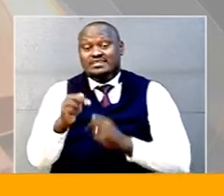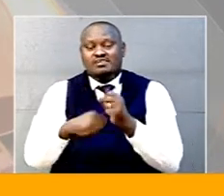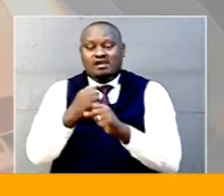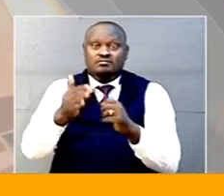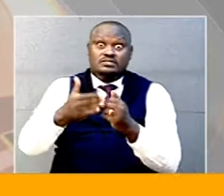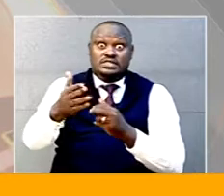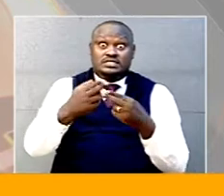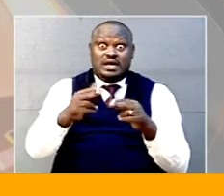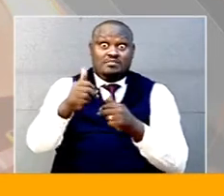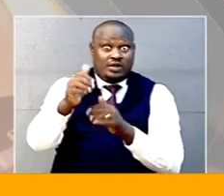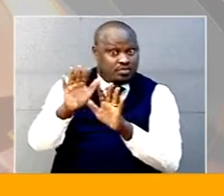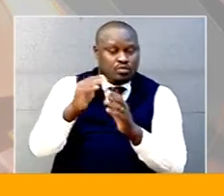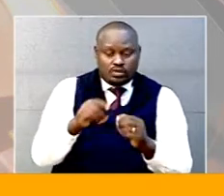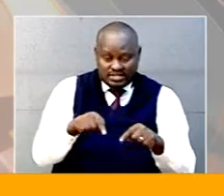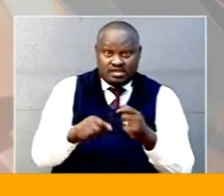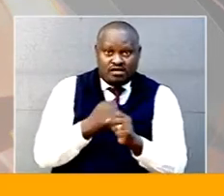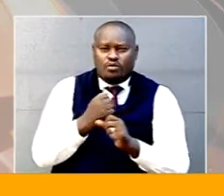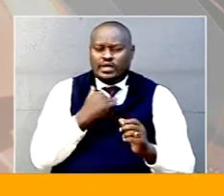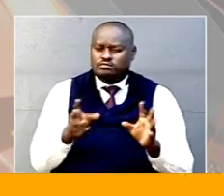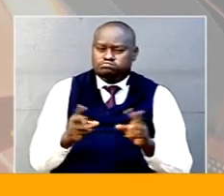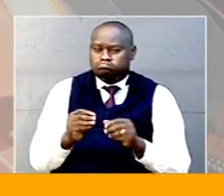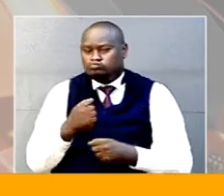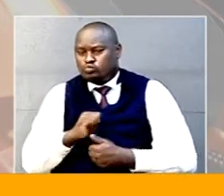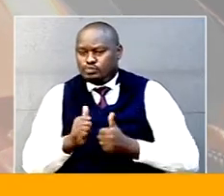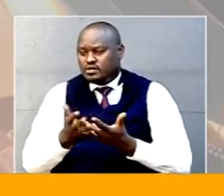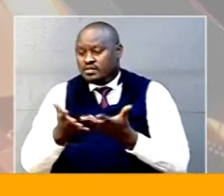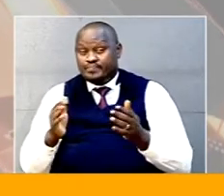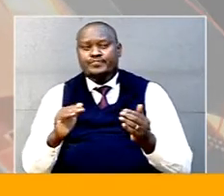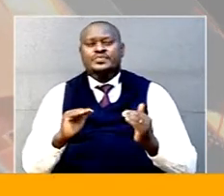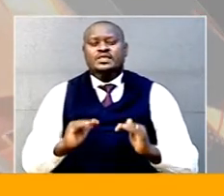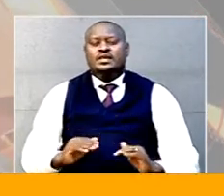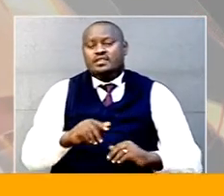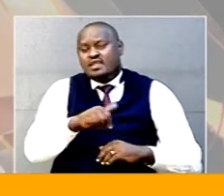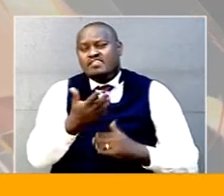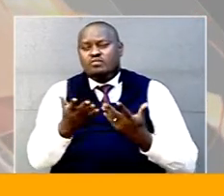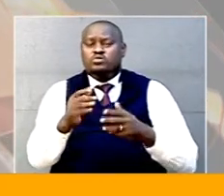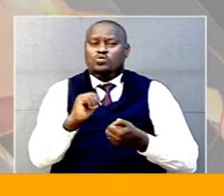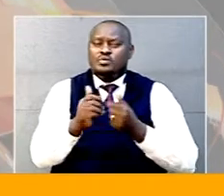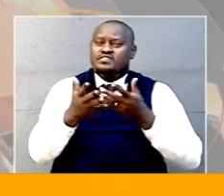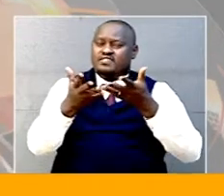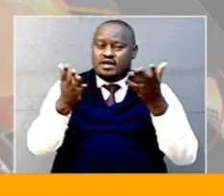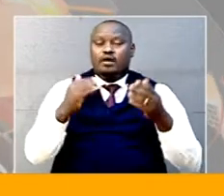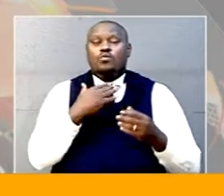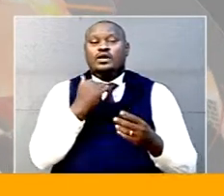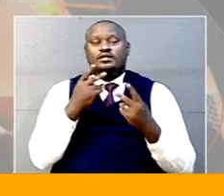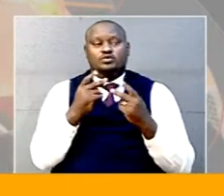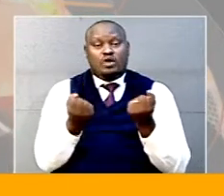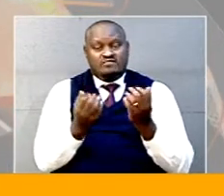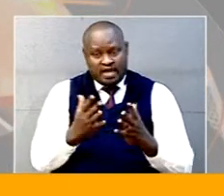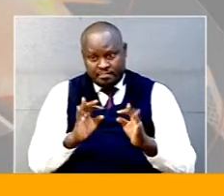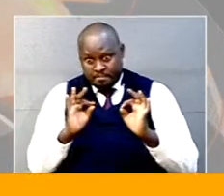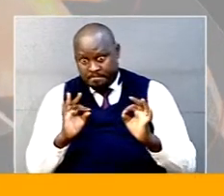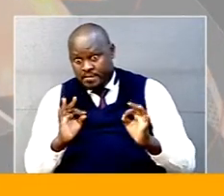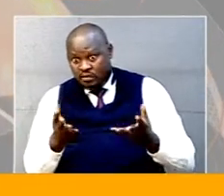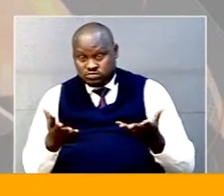season. Meanwhile, the 2018 motorsport calendar will have more competitive rounds in order for drivers to compete favorably.